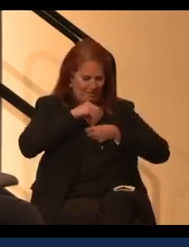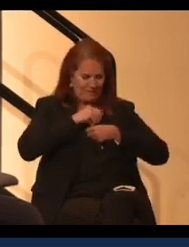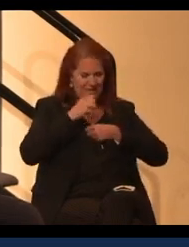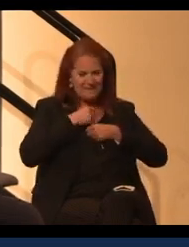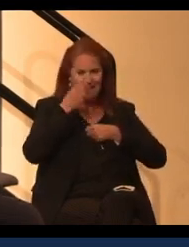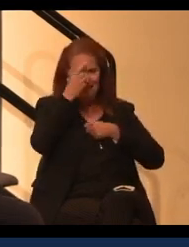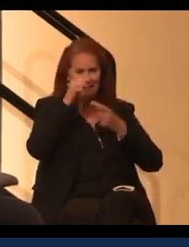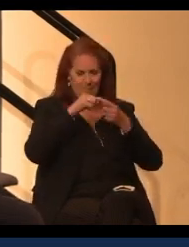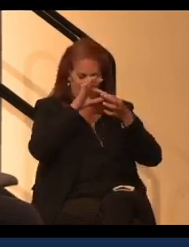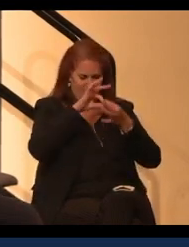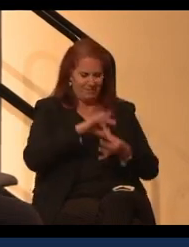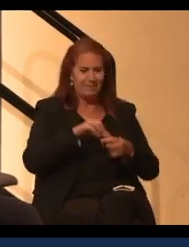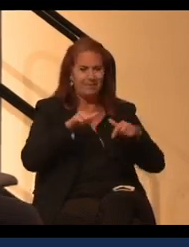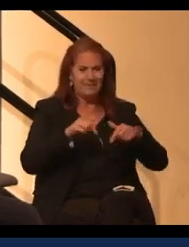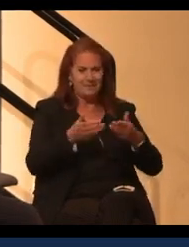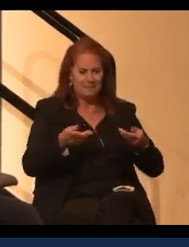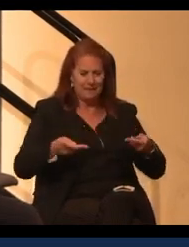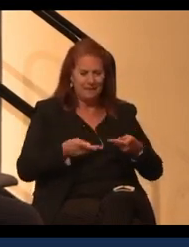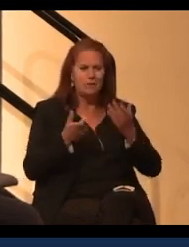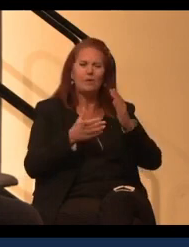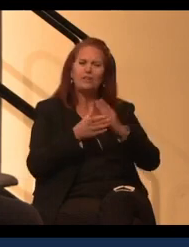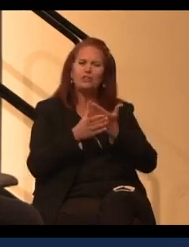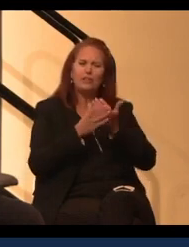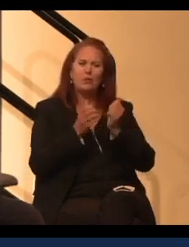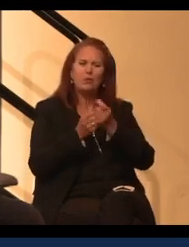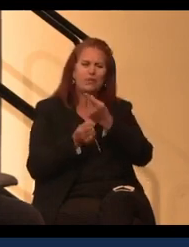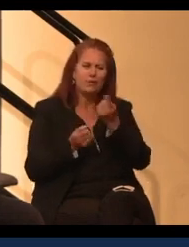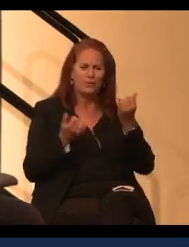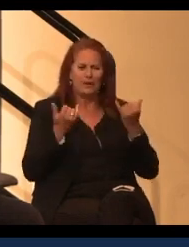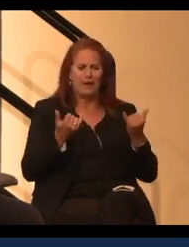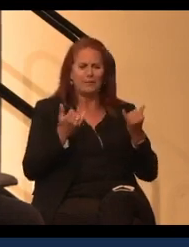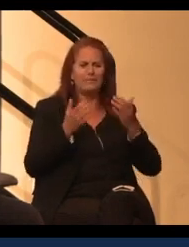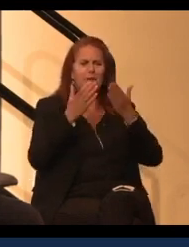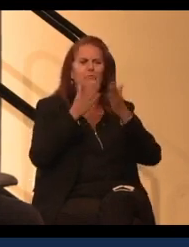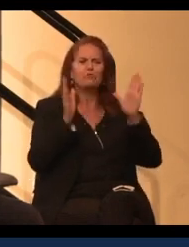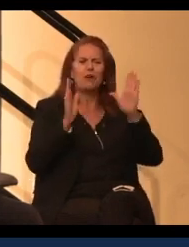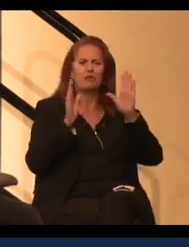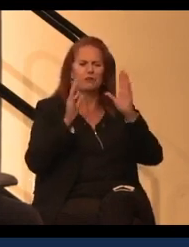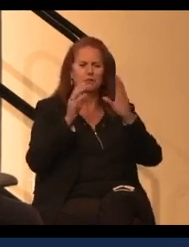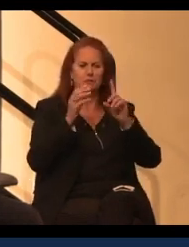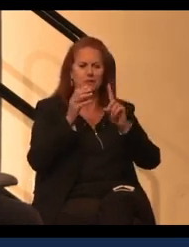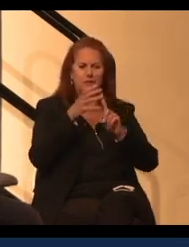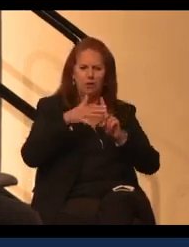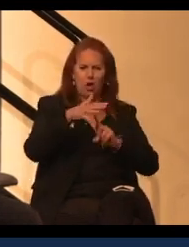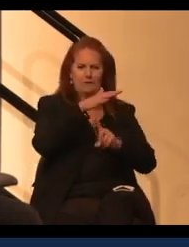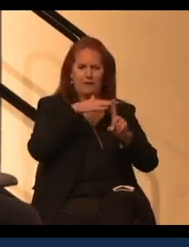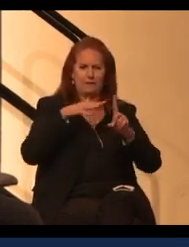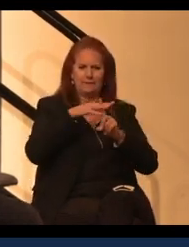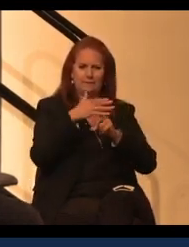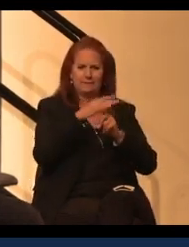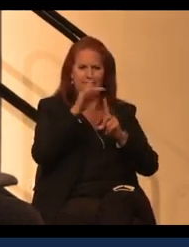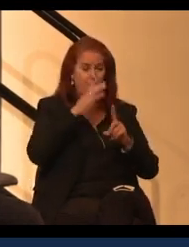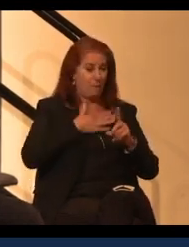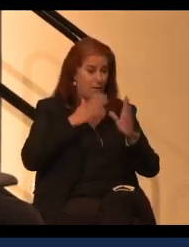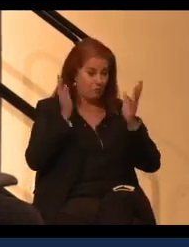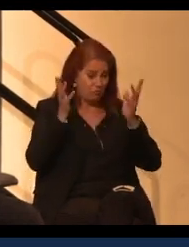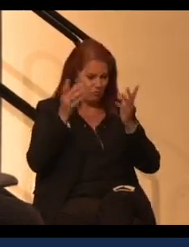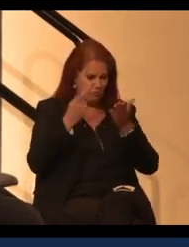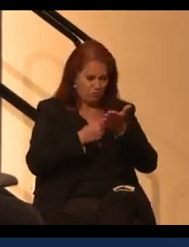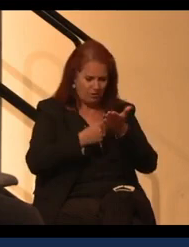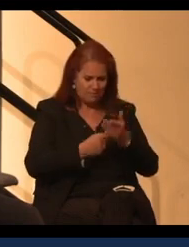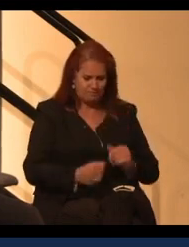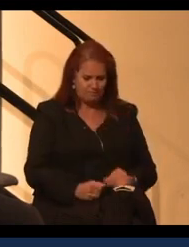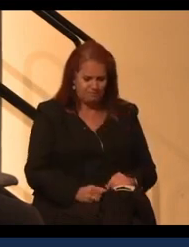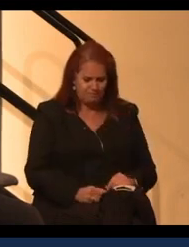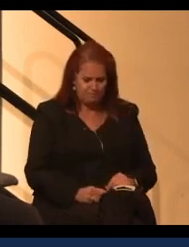this place. And I wanted to share some of that with you to set some of the broader context for my talk.